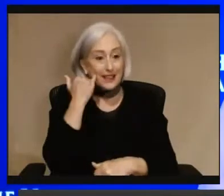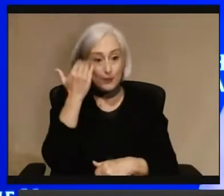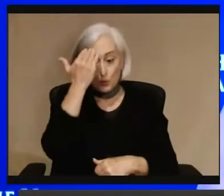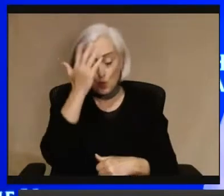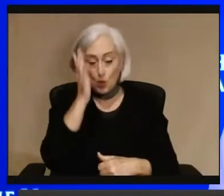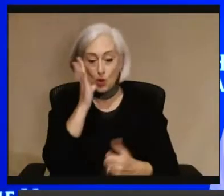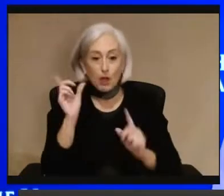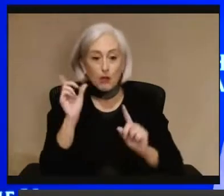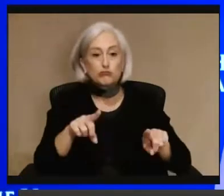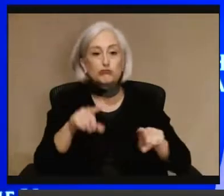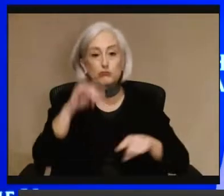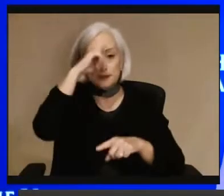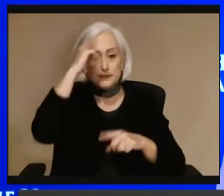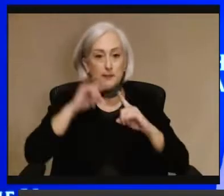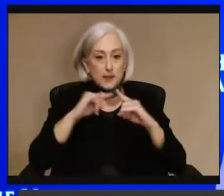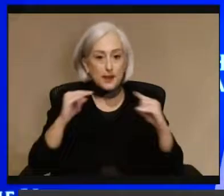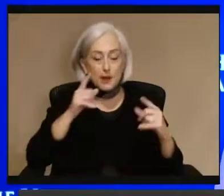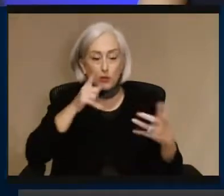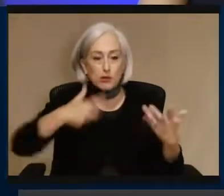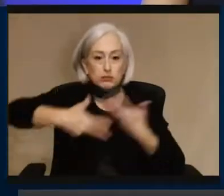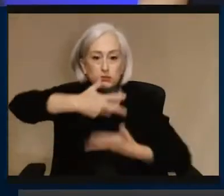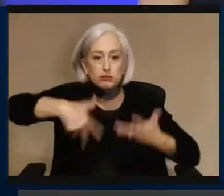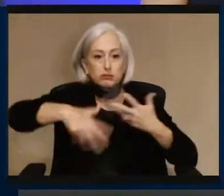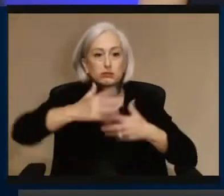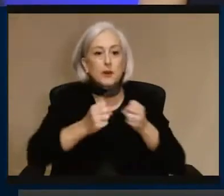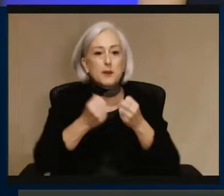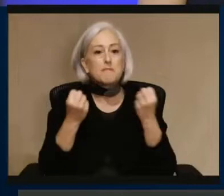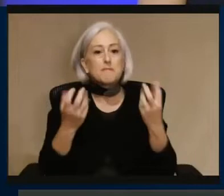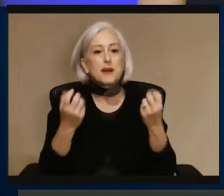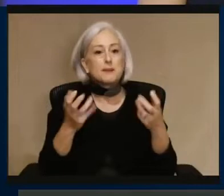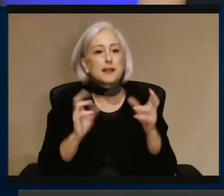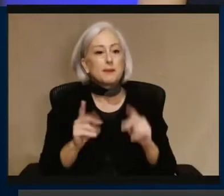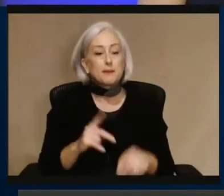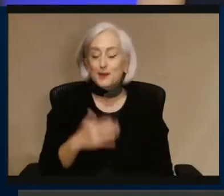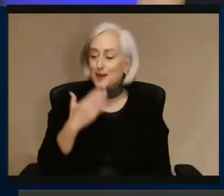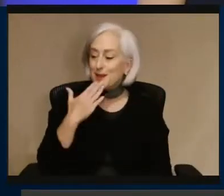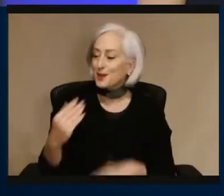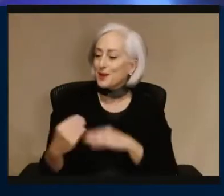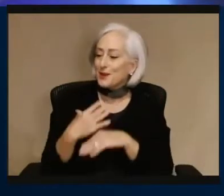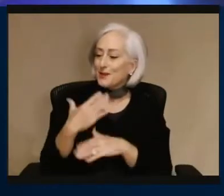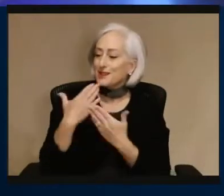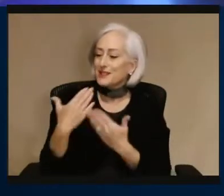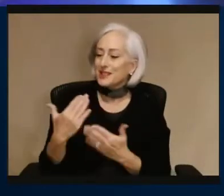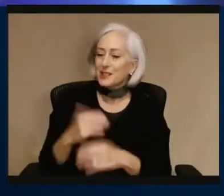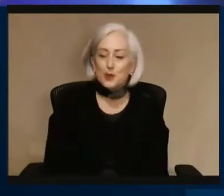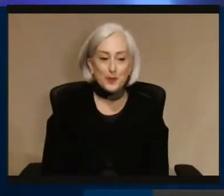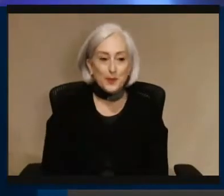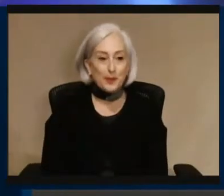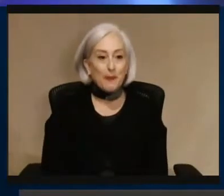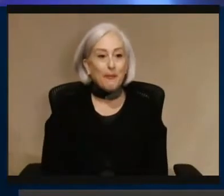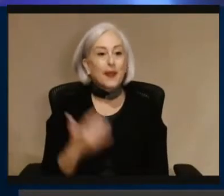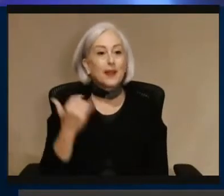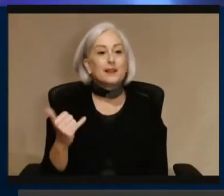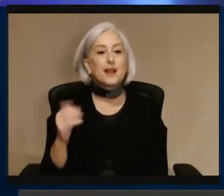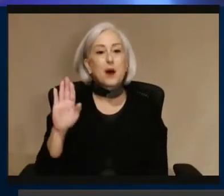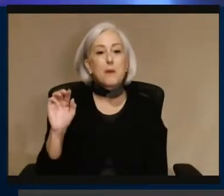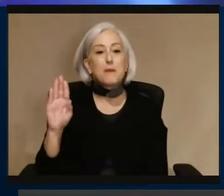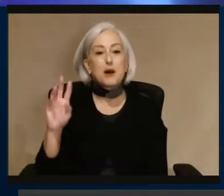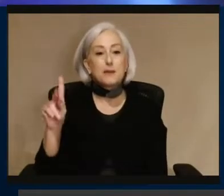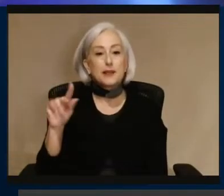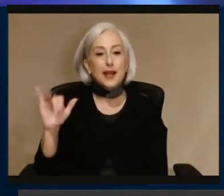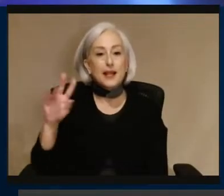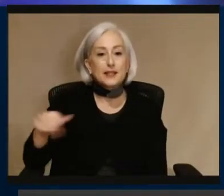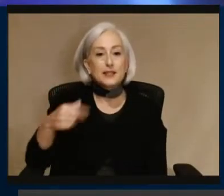camp and are going to be around a lot of other people. Good advice. Yeah. Thanks, Hawk. We'll see you in a bit. We are back now with Bob and Kelly Specht. They lost their